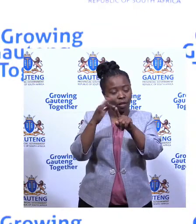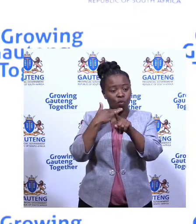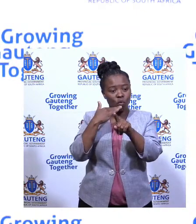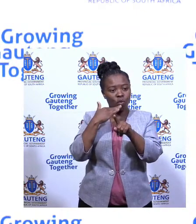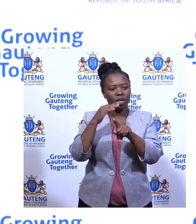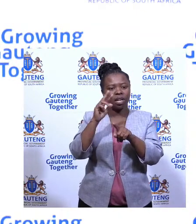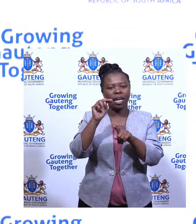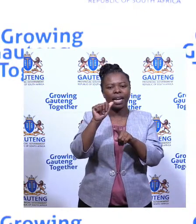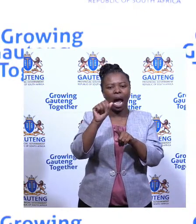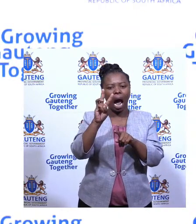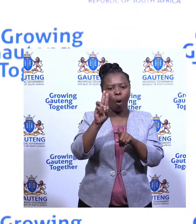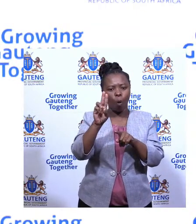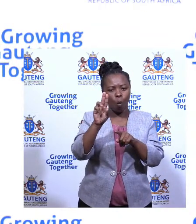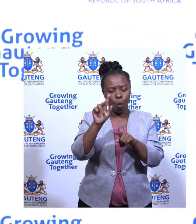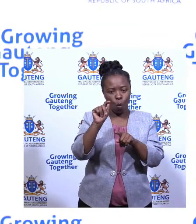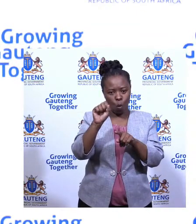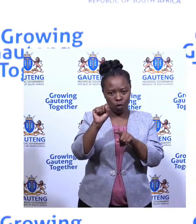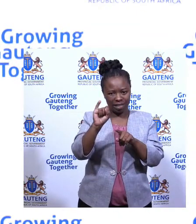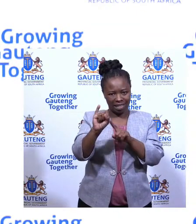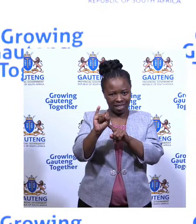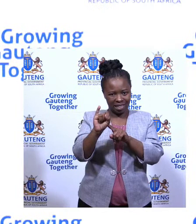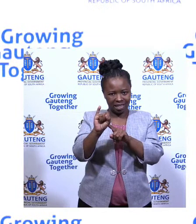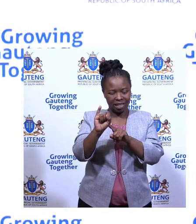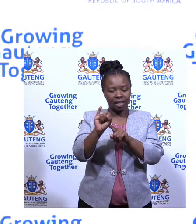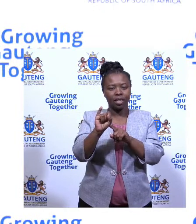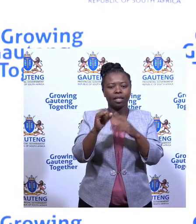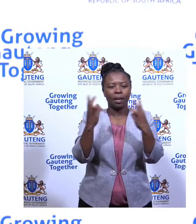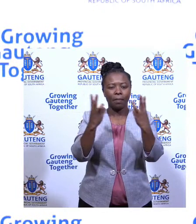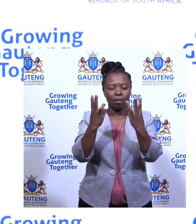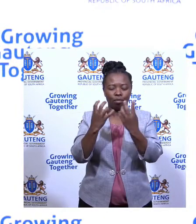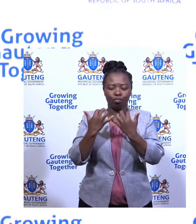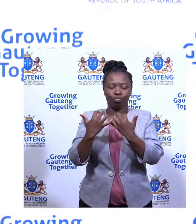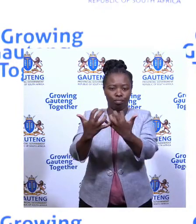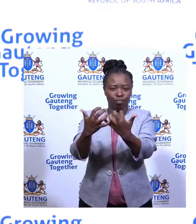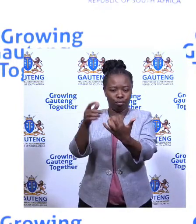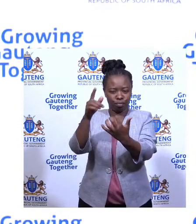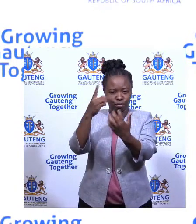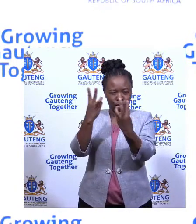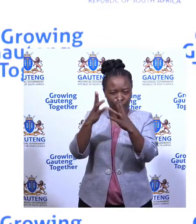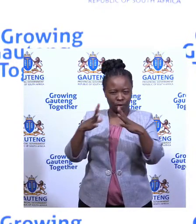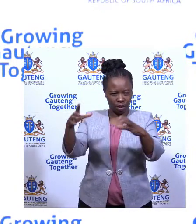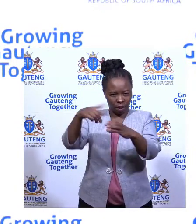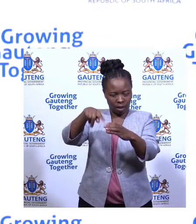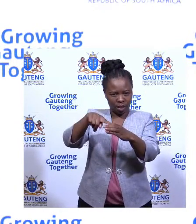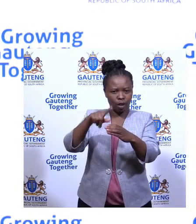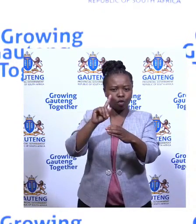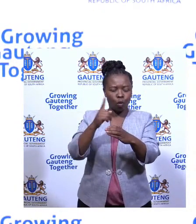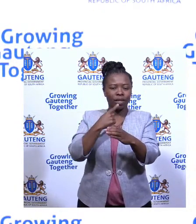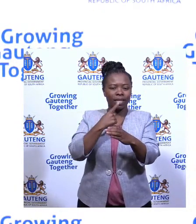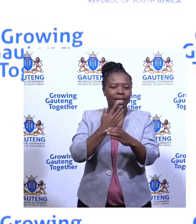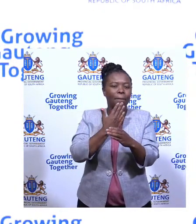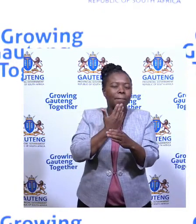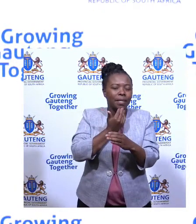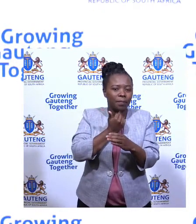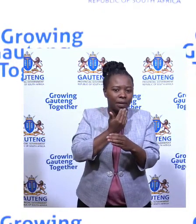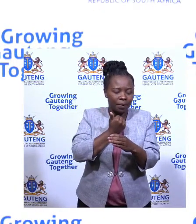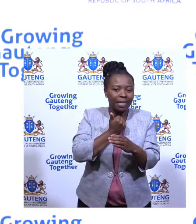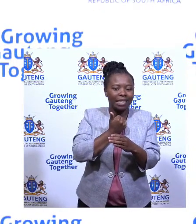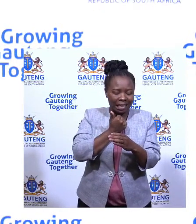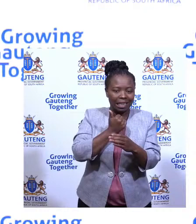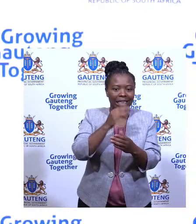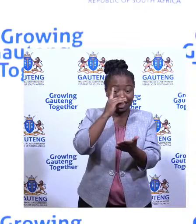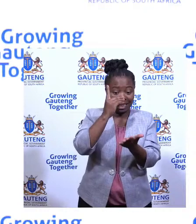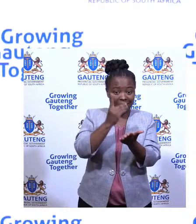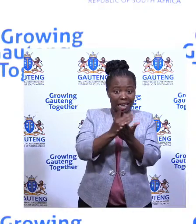the plea that she's making to the population about please, please. Even though there might be decisions made about moving to